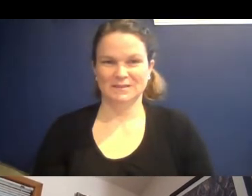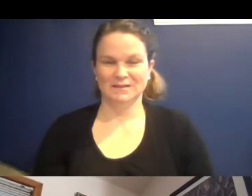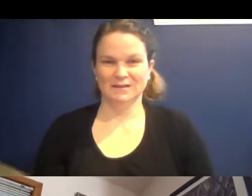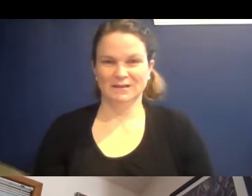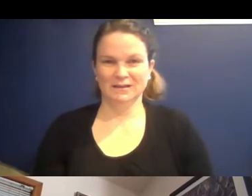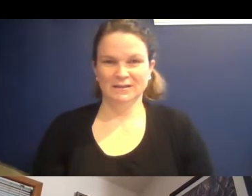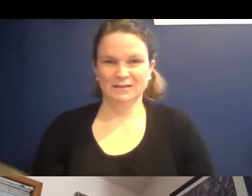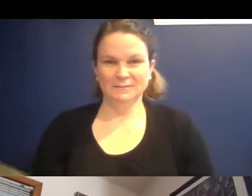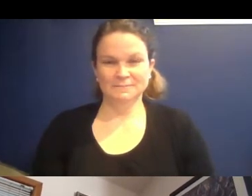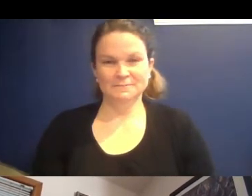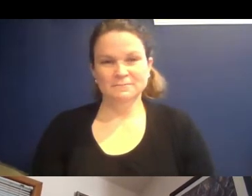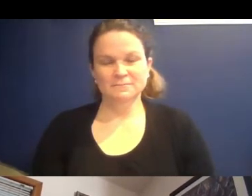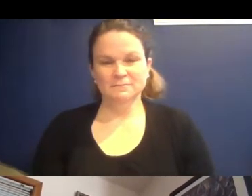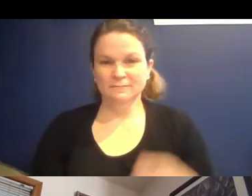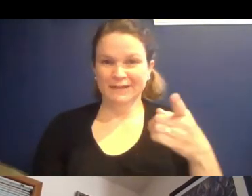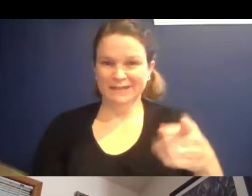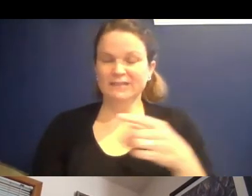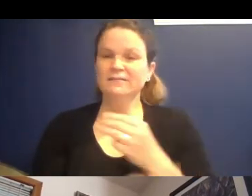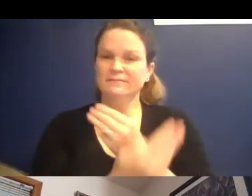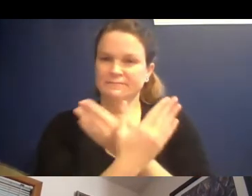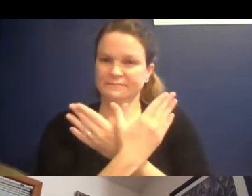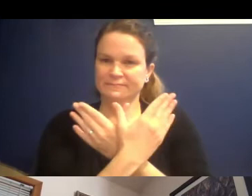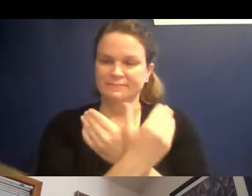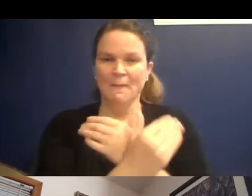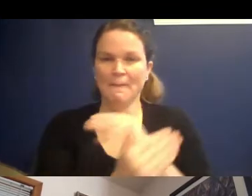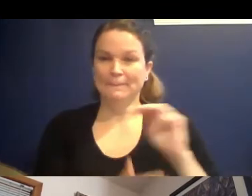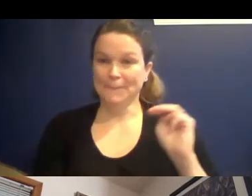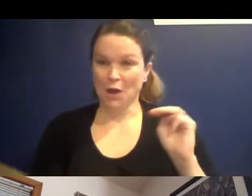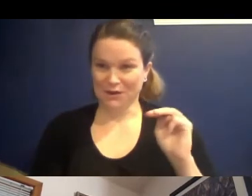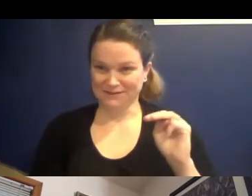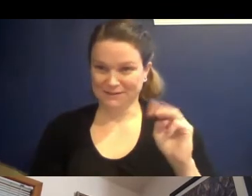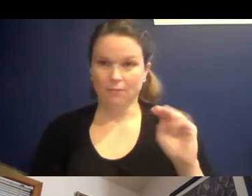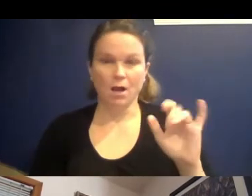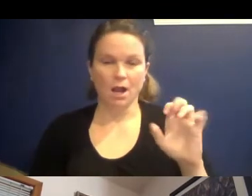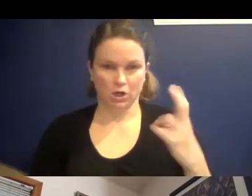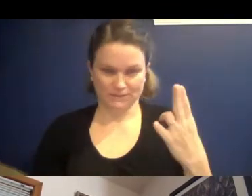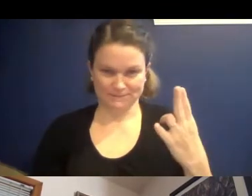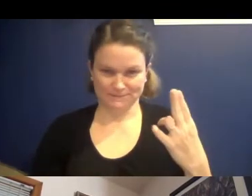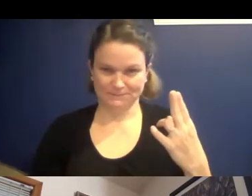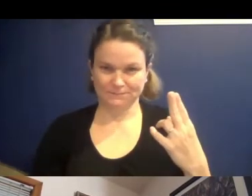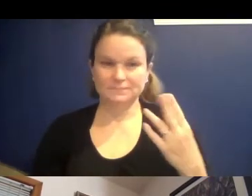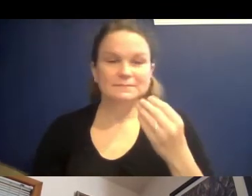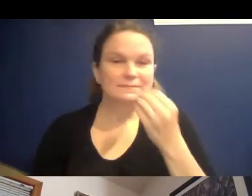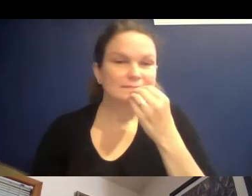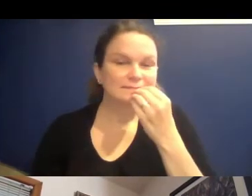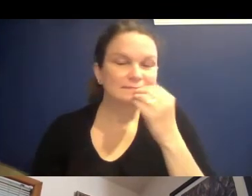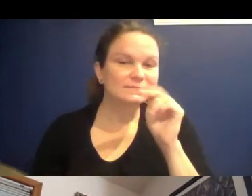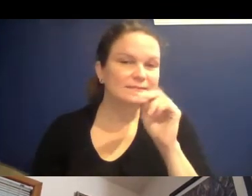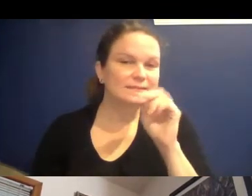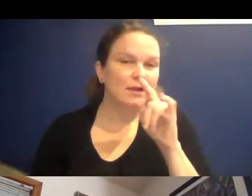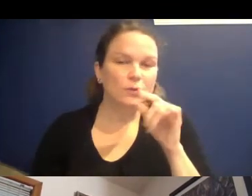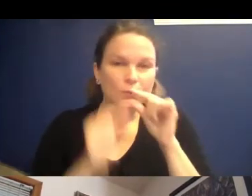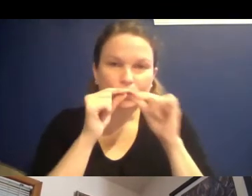This is a monarch butterfly in my backyard, nectaring on